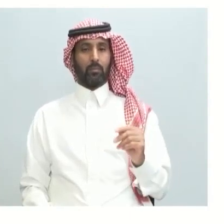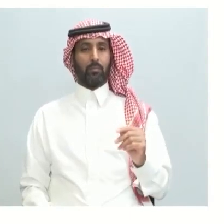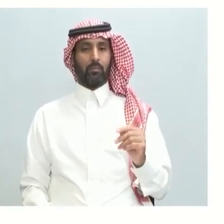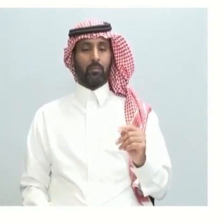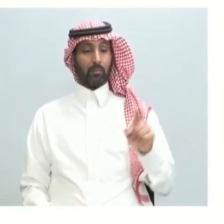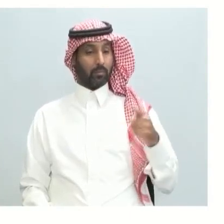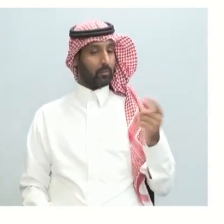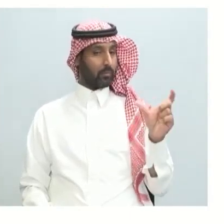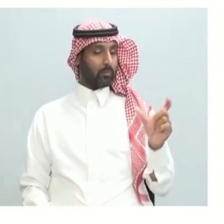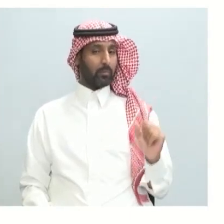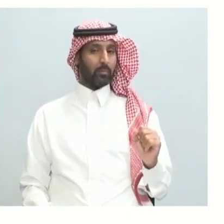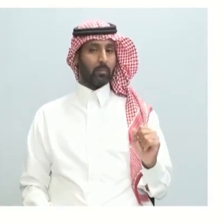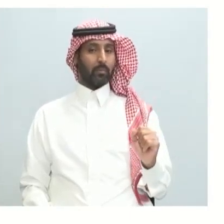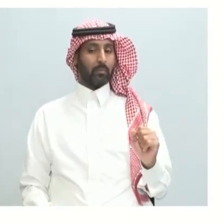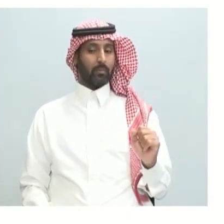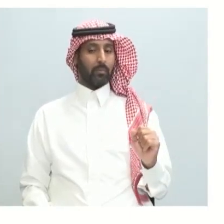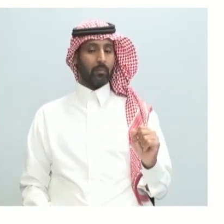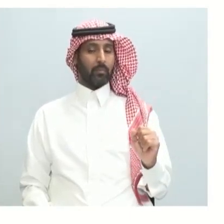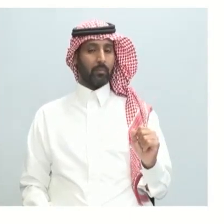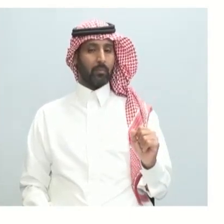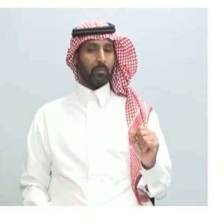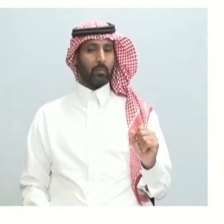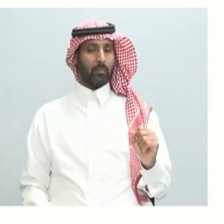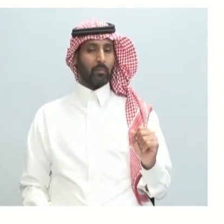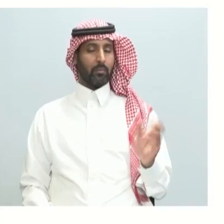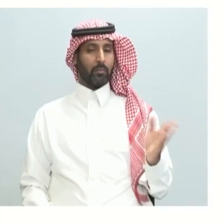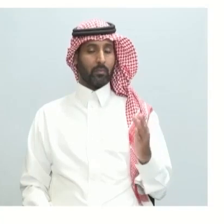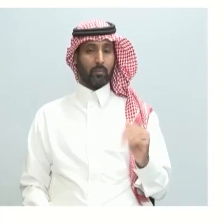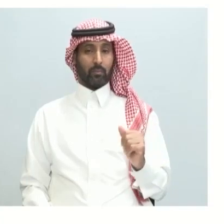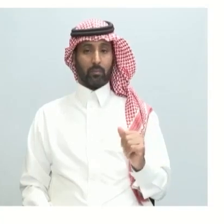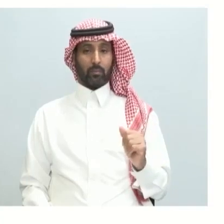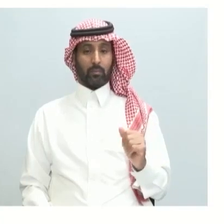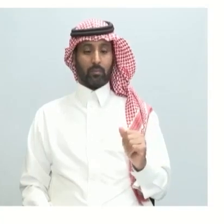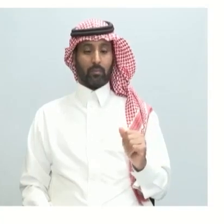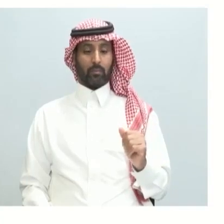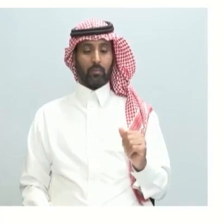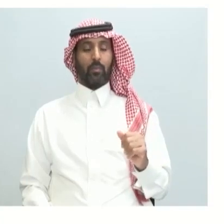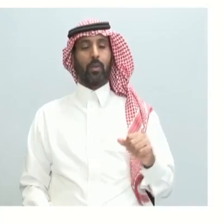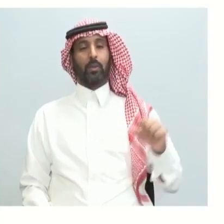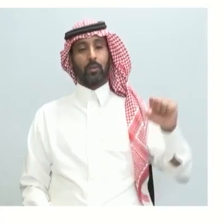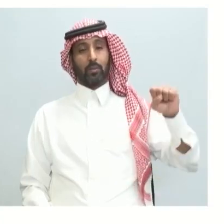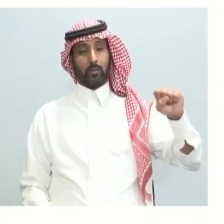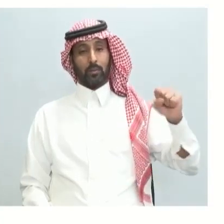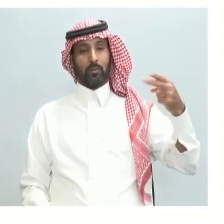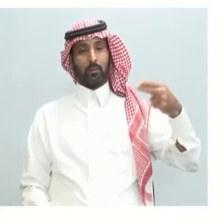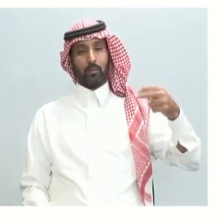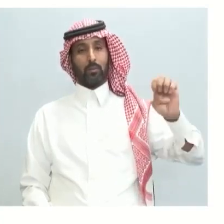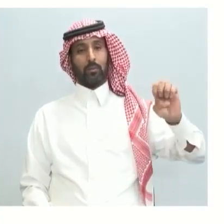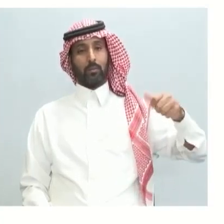the correct word here is, let's check the answer here, is shelter.